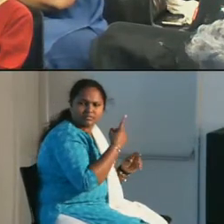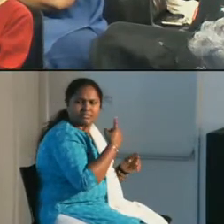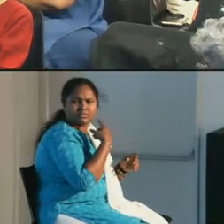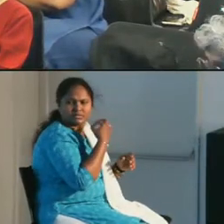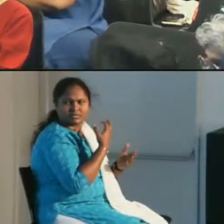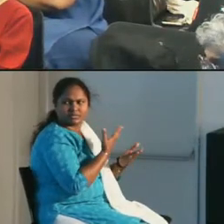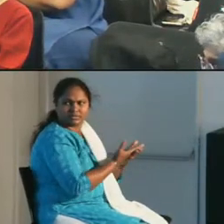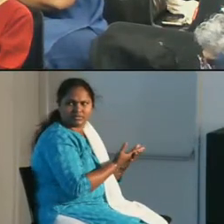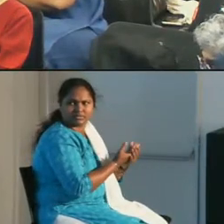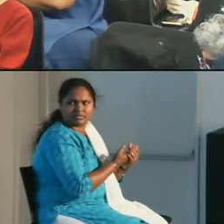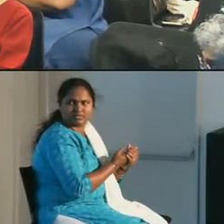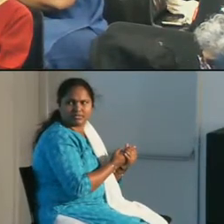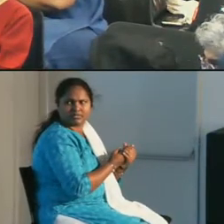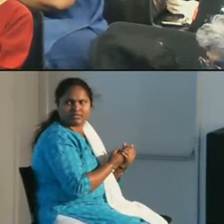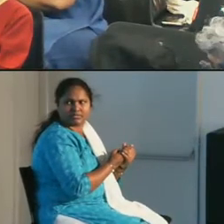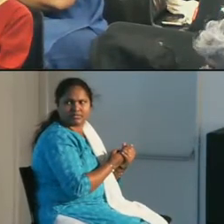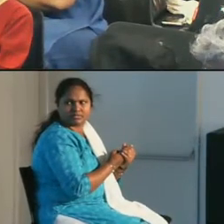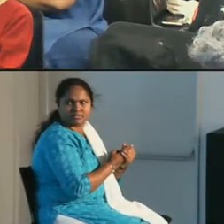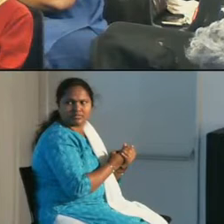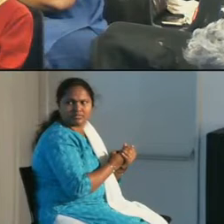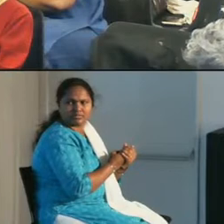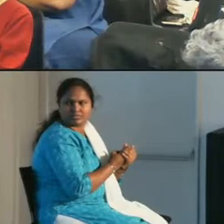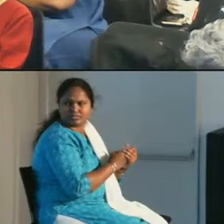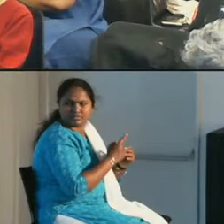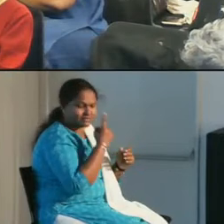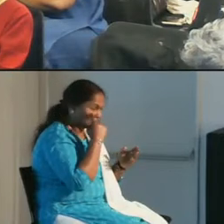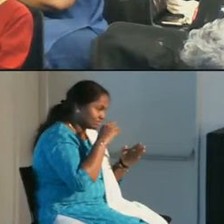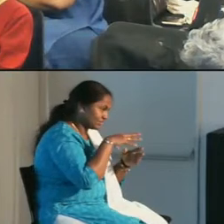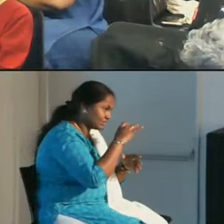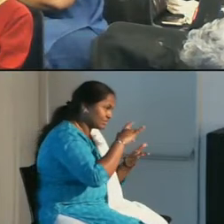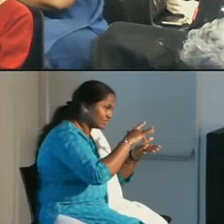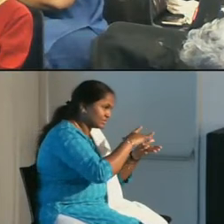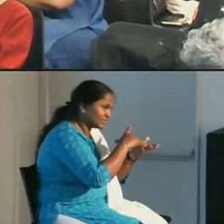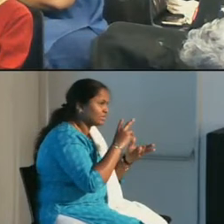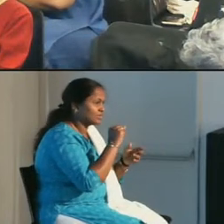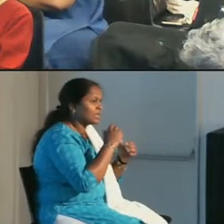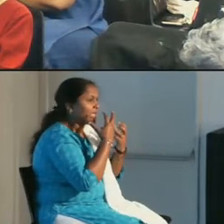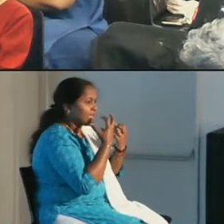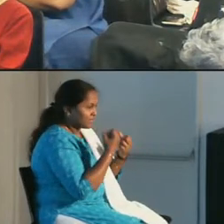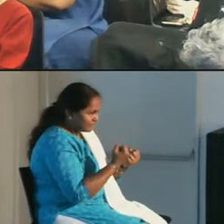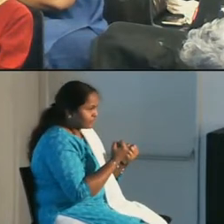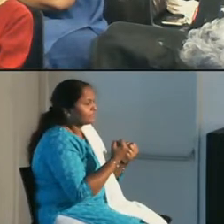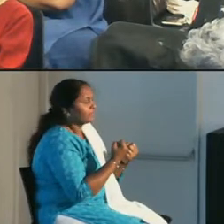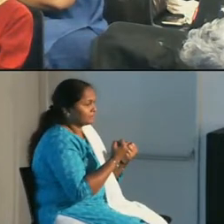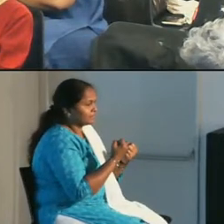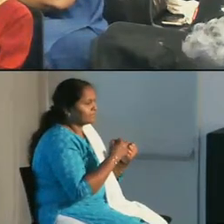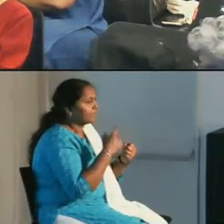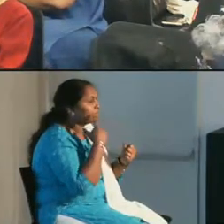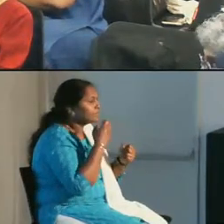admission. In a corner where nobody lives,